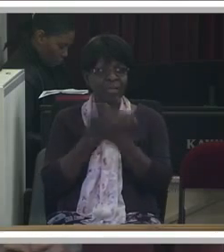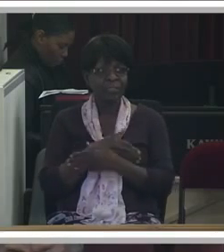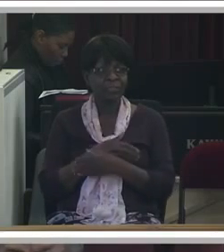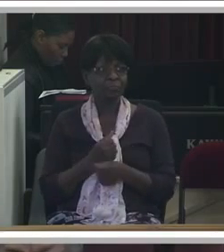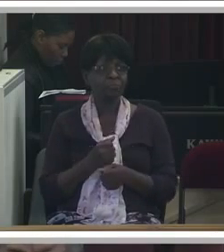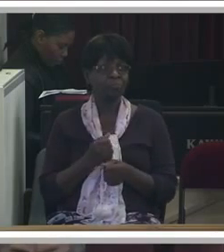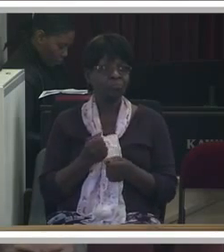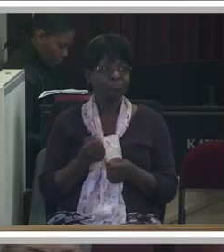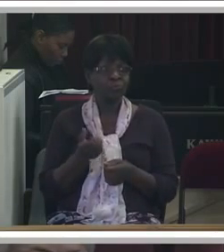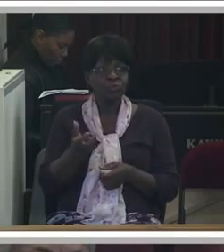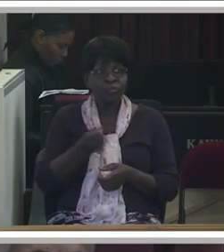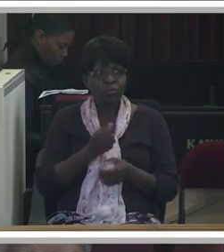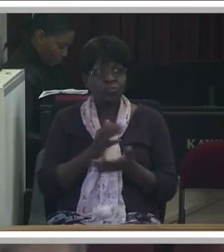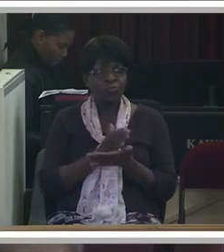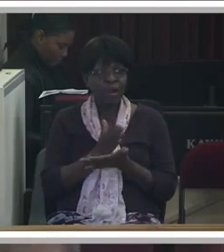bread.